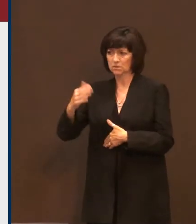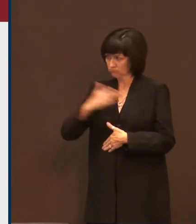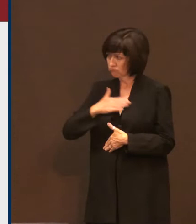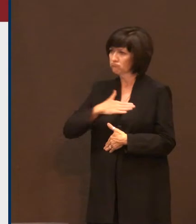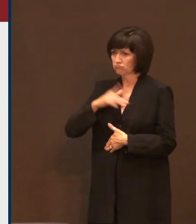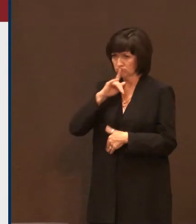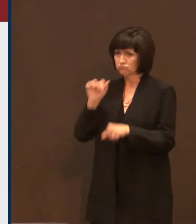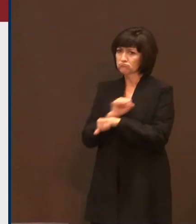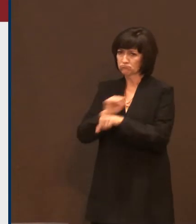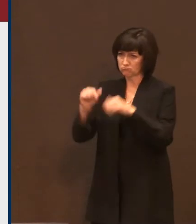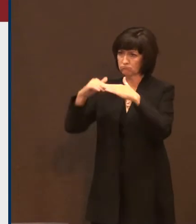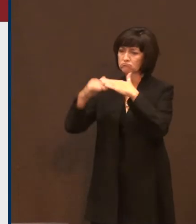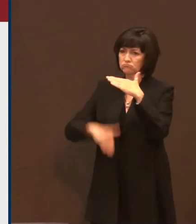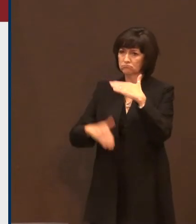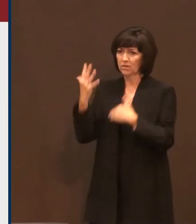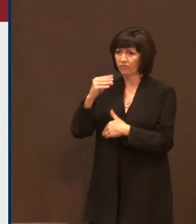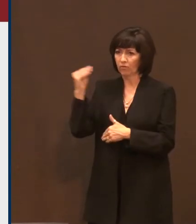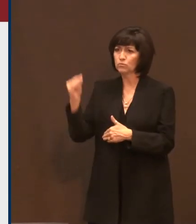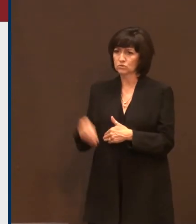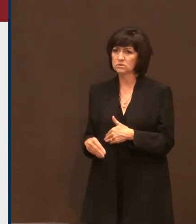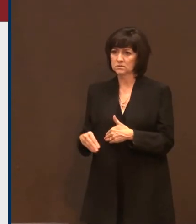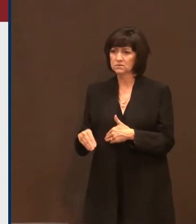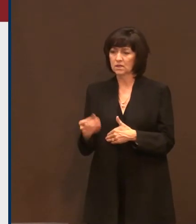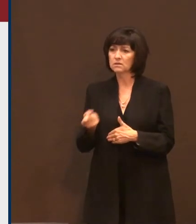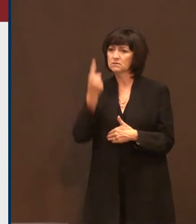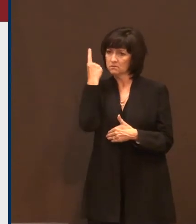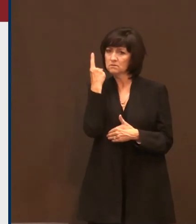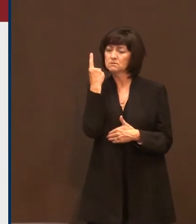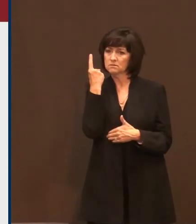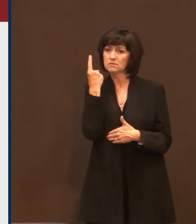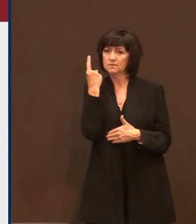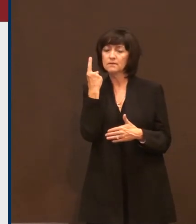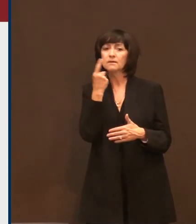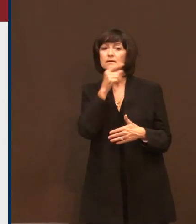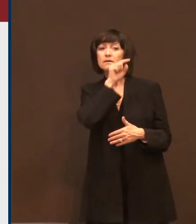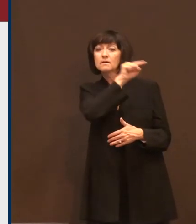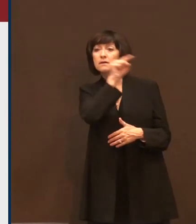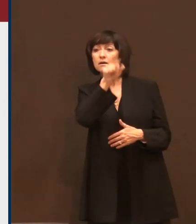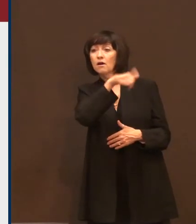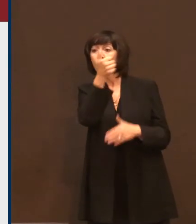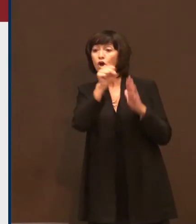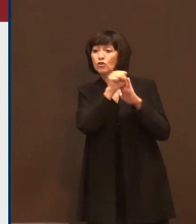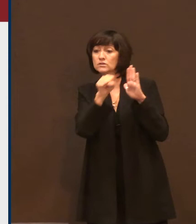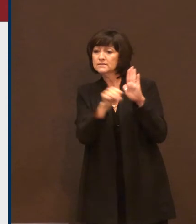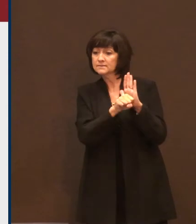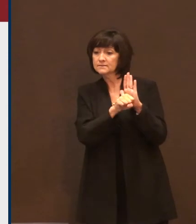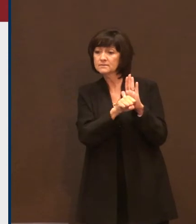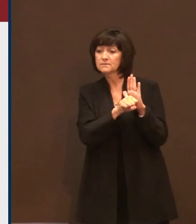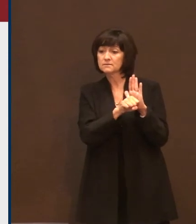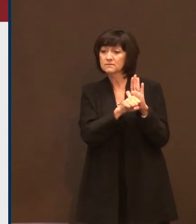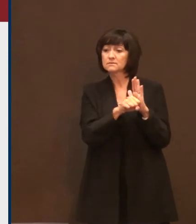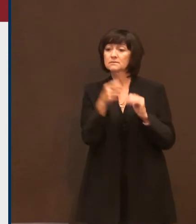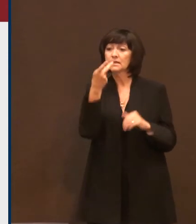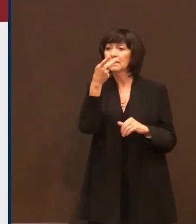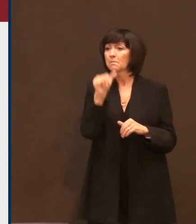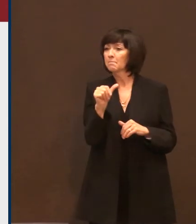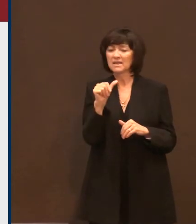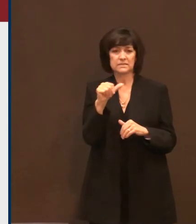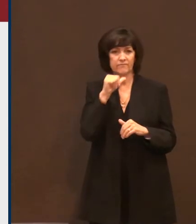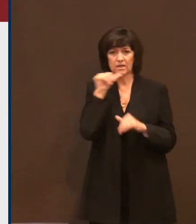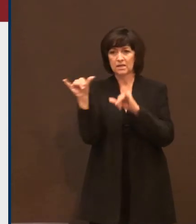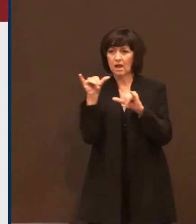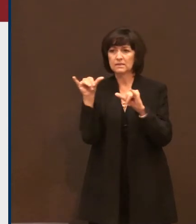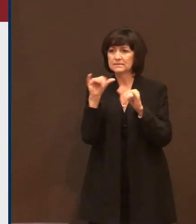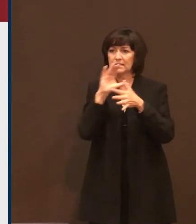in fairness to them, but certainly better than Pennsylvania, who's not on the list because they don't meet the criteria